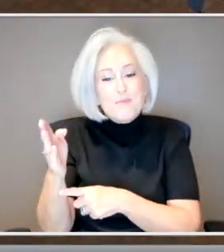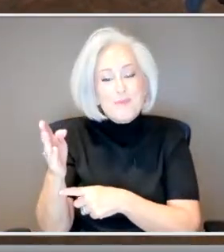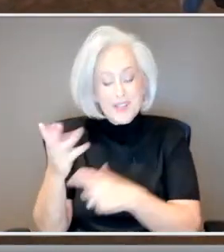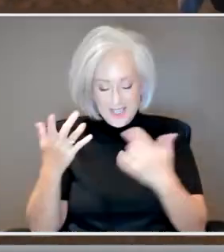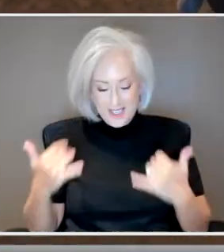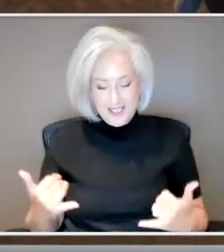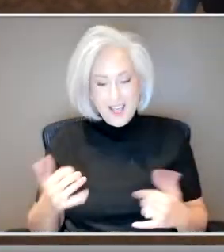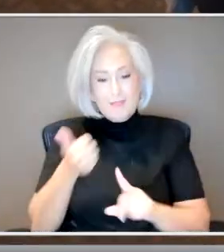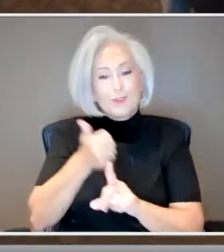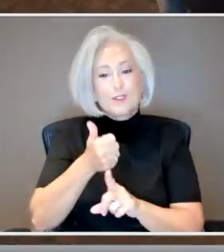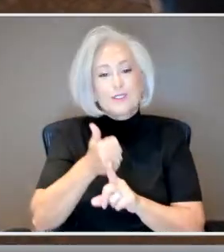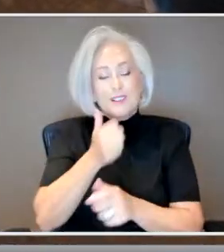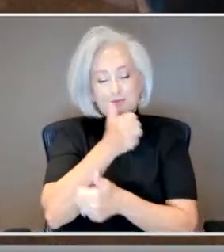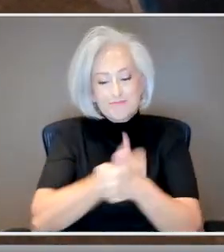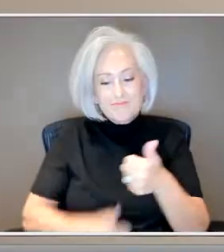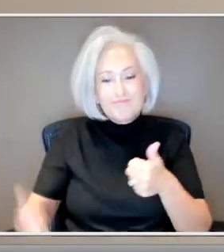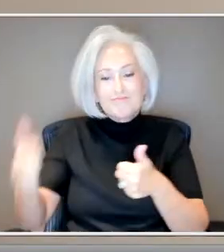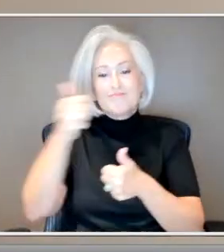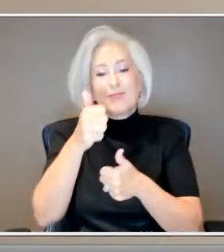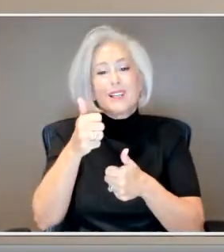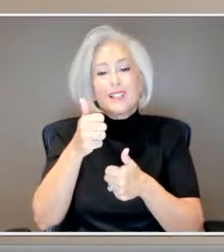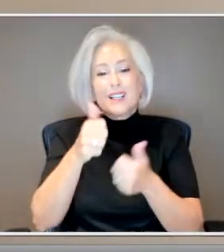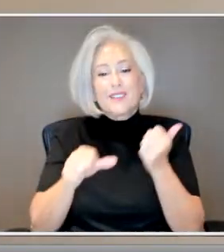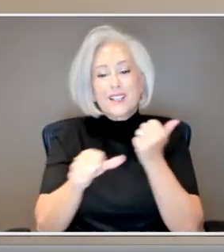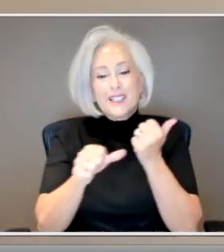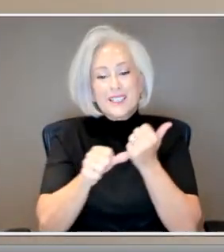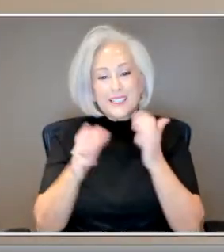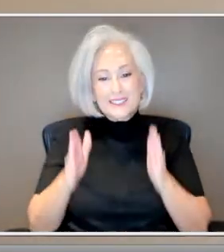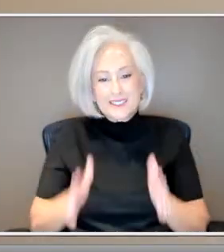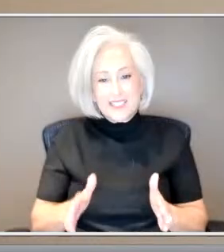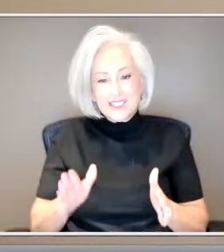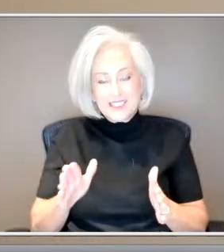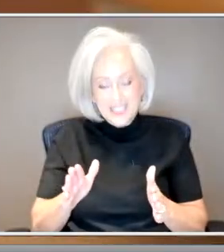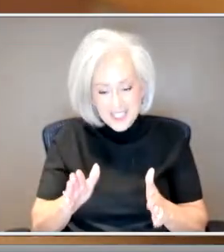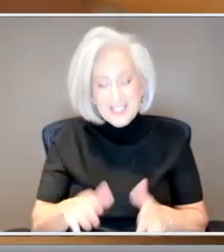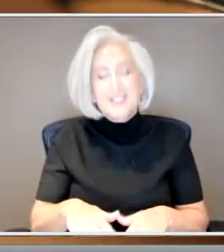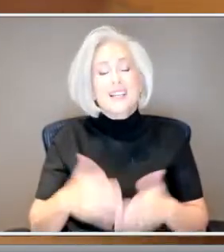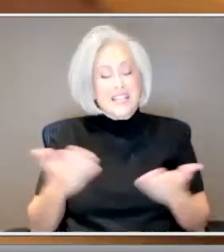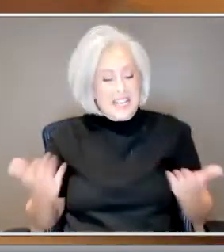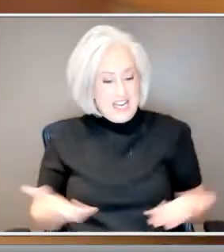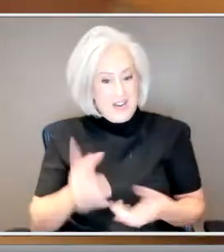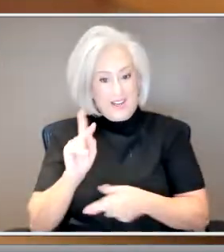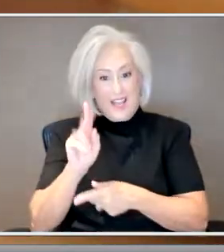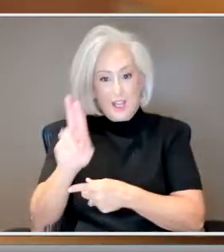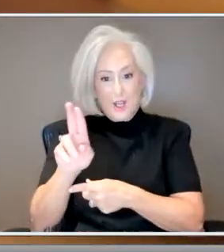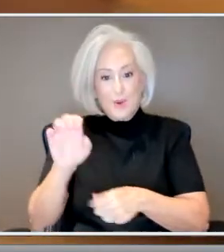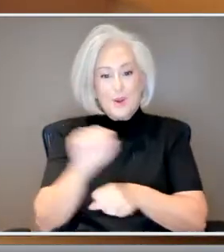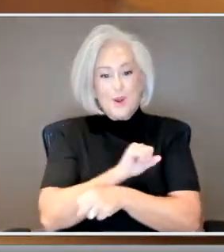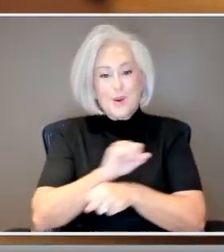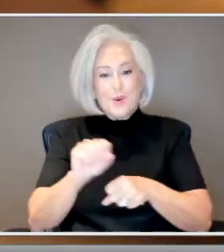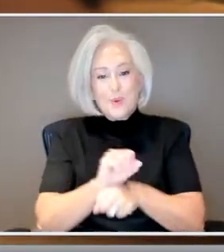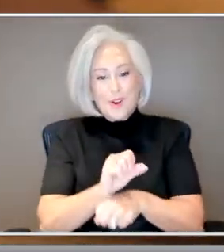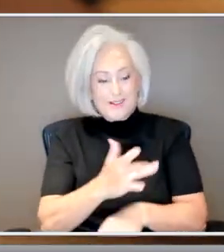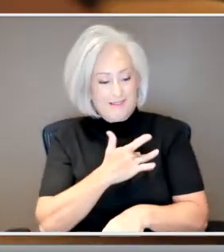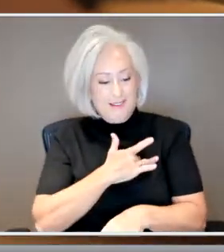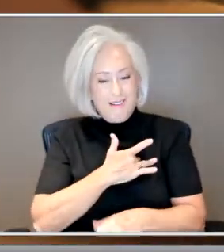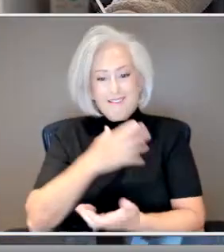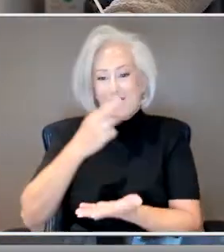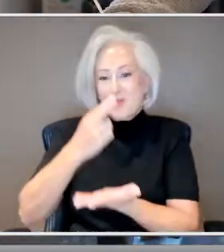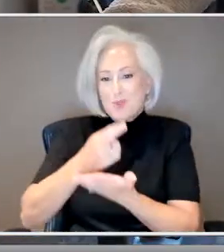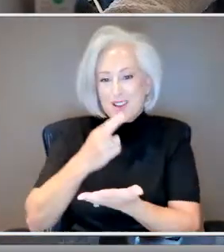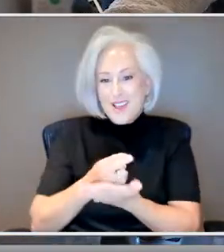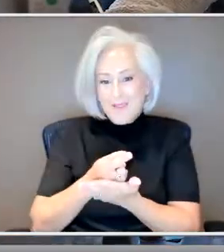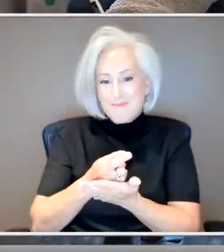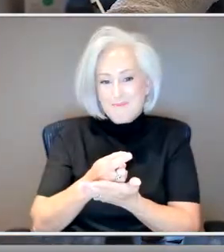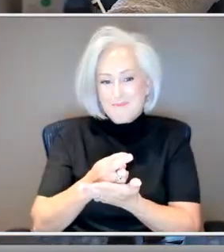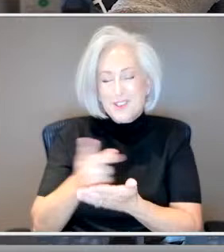administrative assistant here at the health system, working in cardiac rehab, an area she knows well. I love it. I mean, I